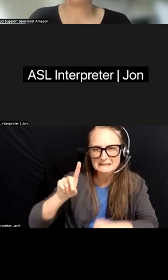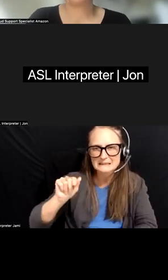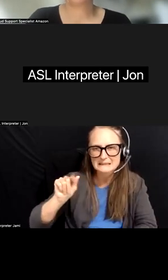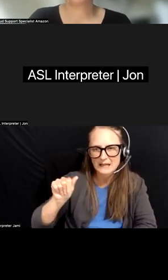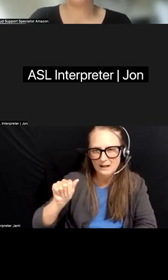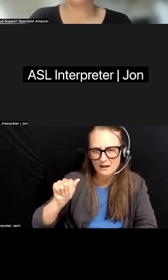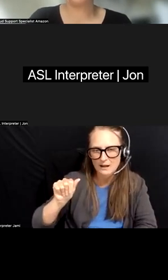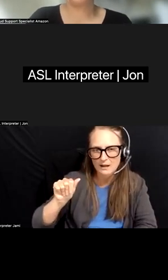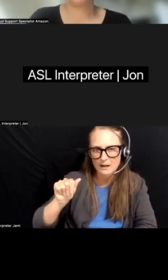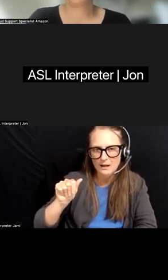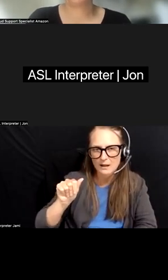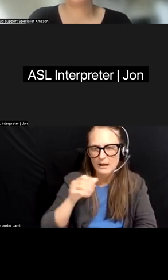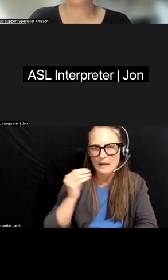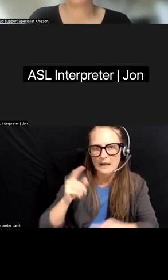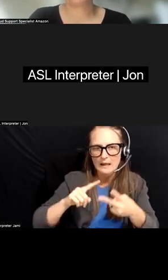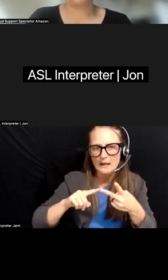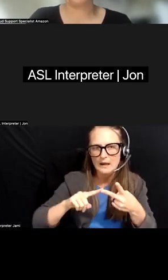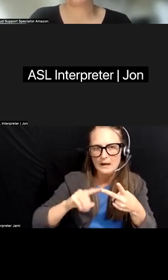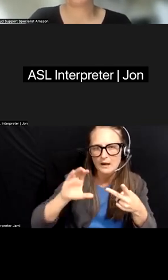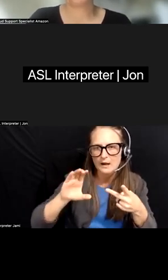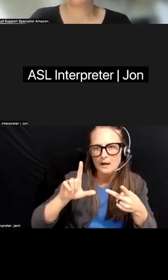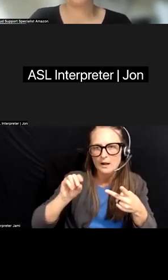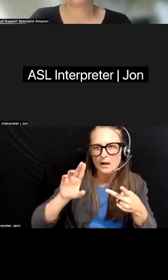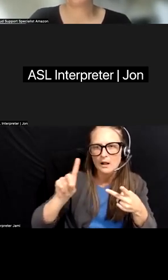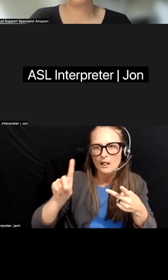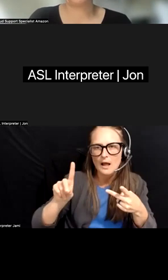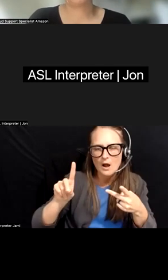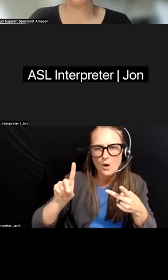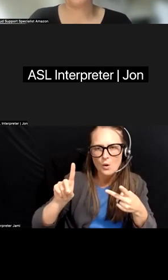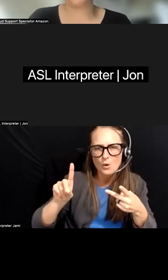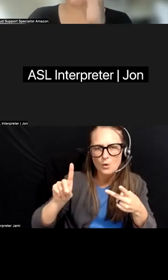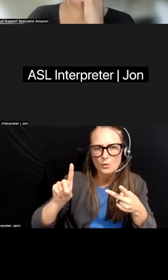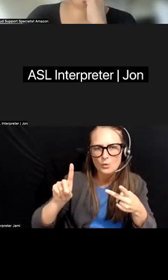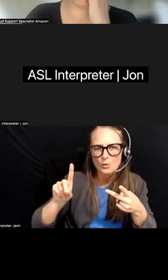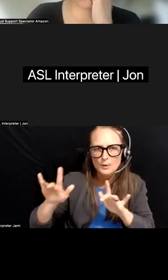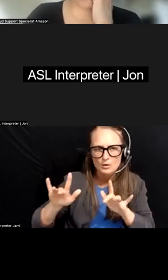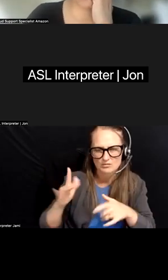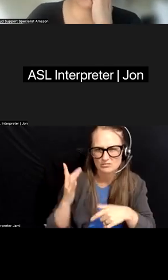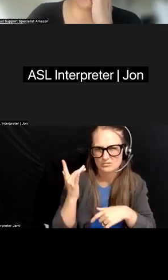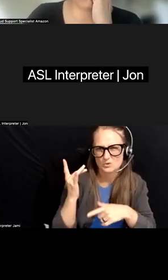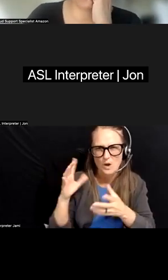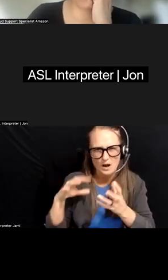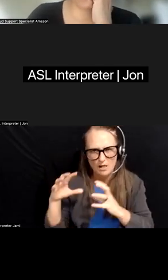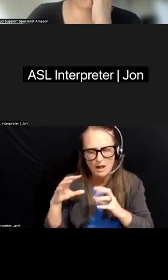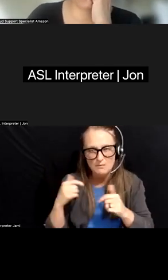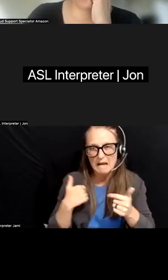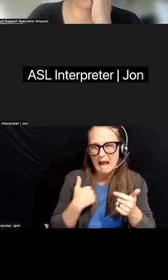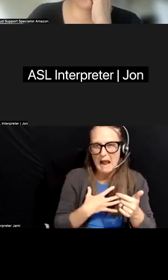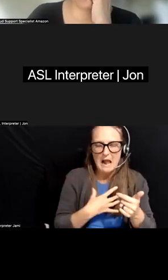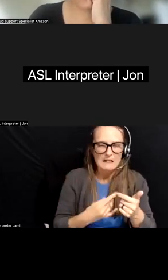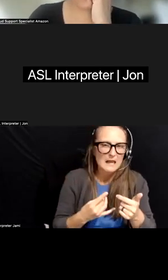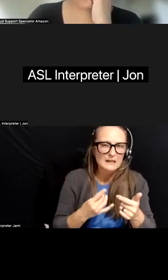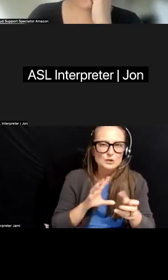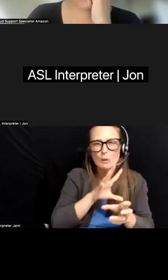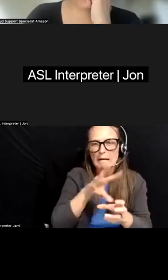and cloud computing. So why cloud? Again, folks, I like to engage everybody with lots